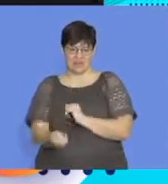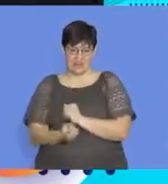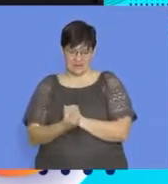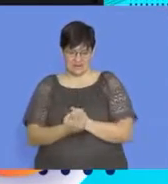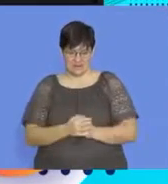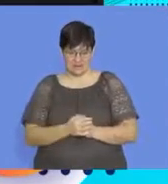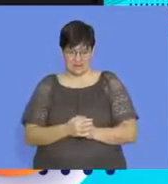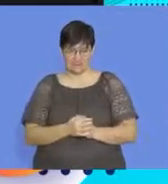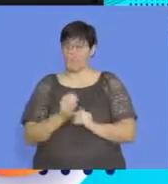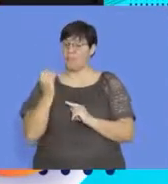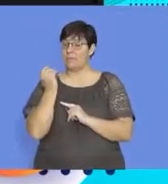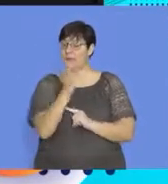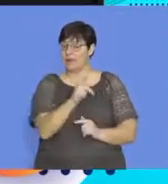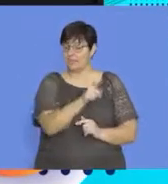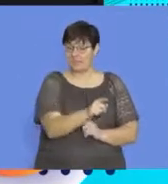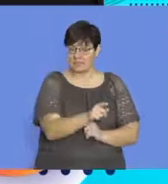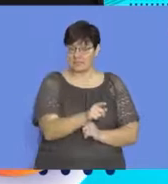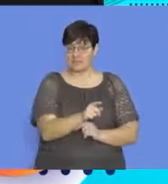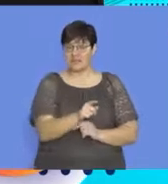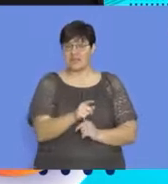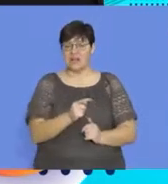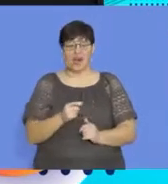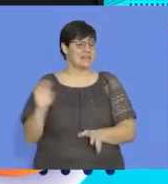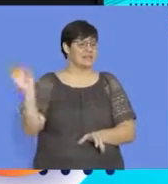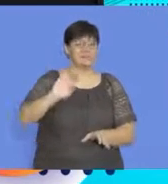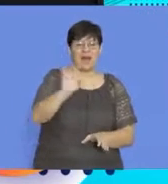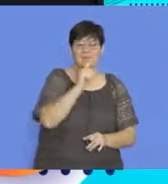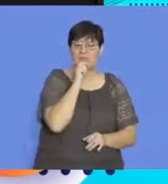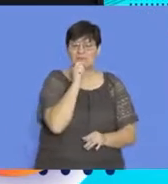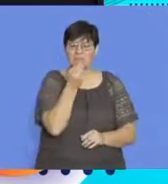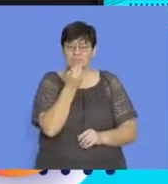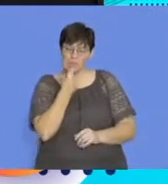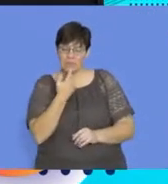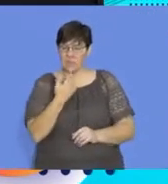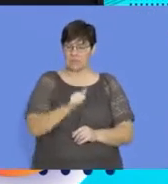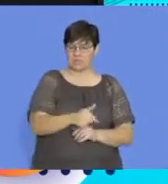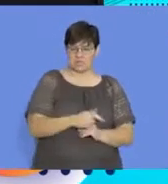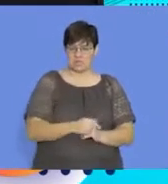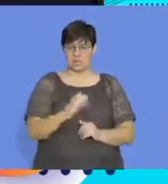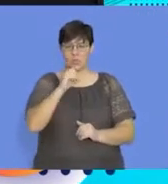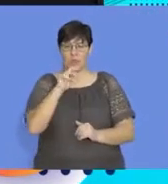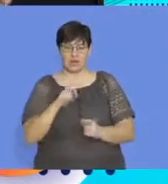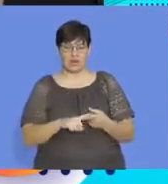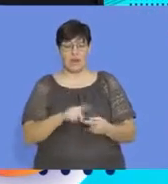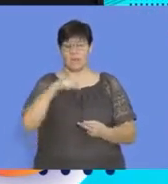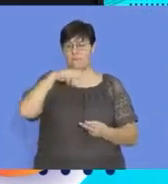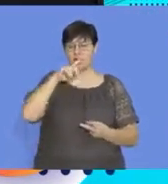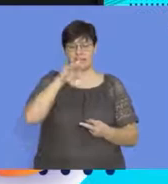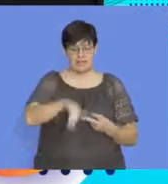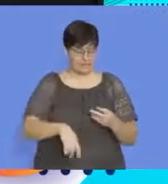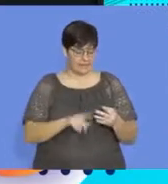plants, as I said to you, spices that we use on our food, cumin, parsley,